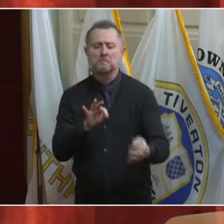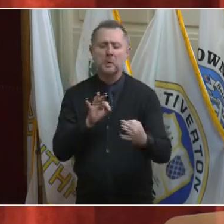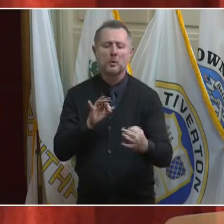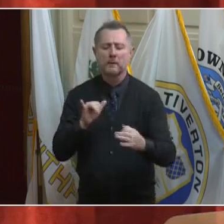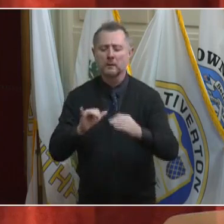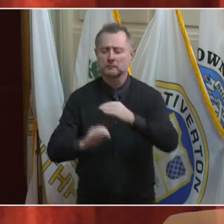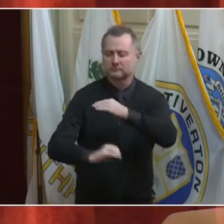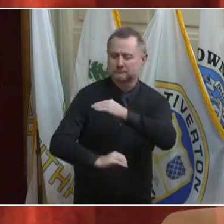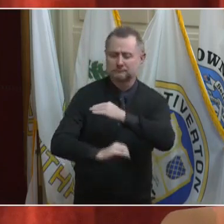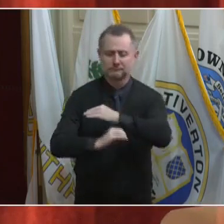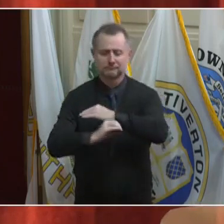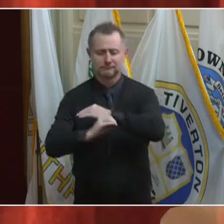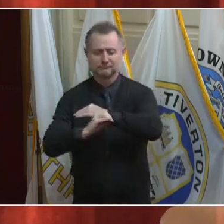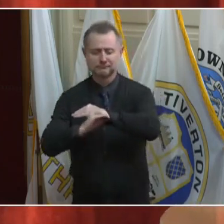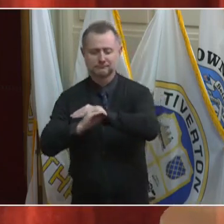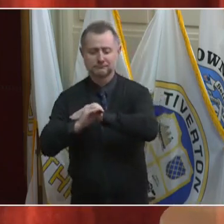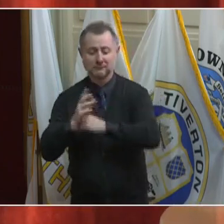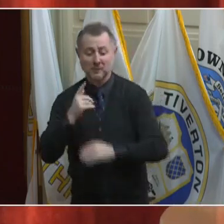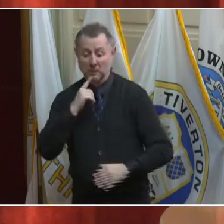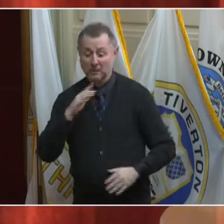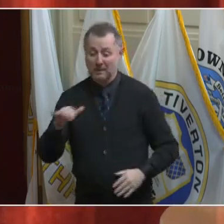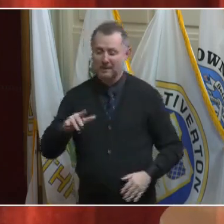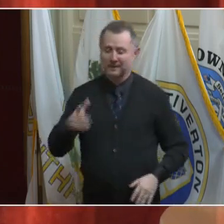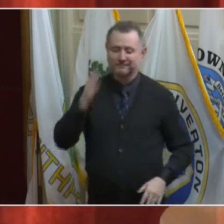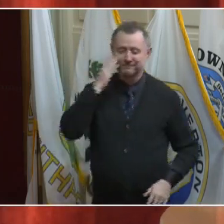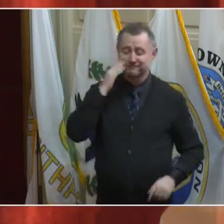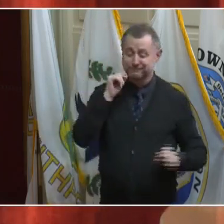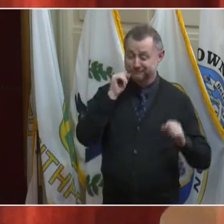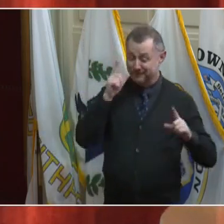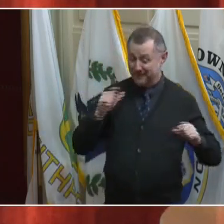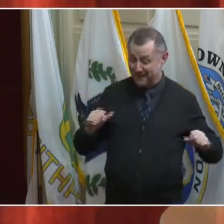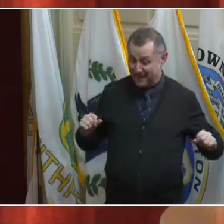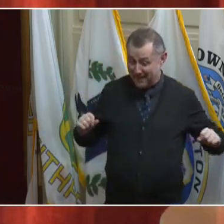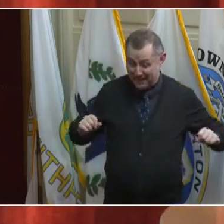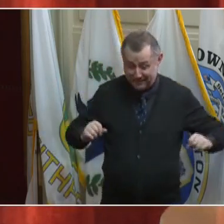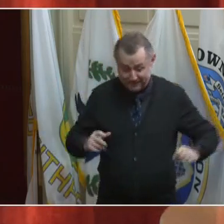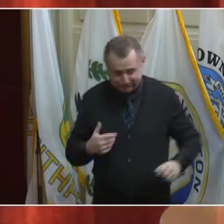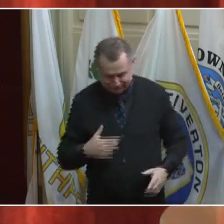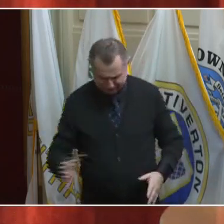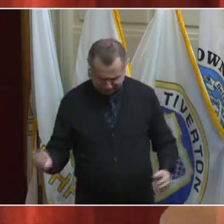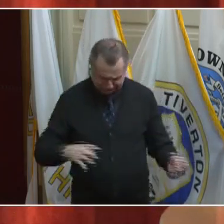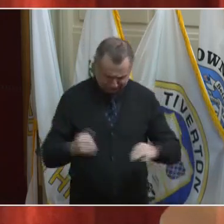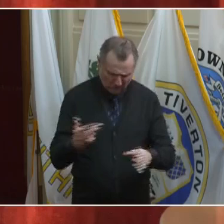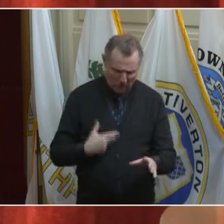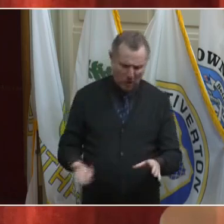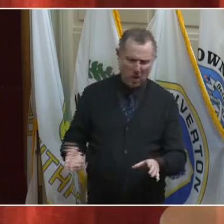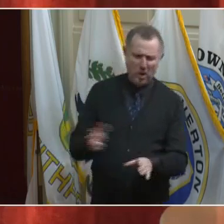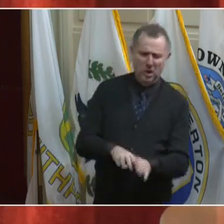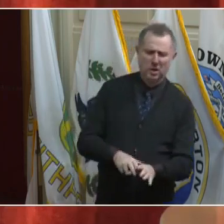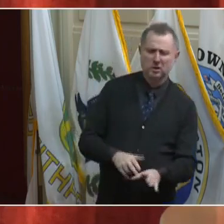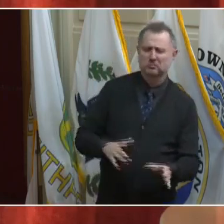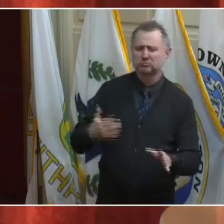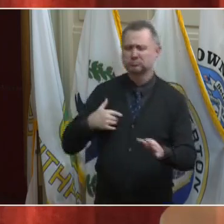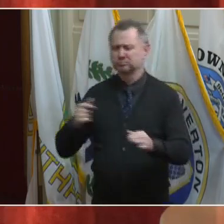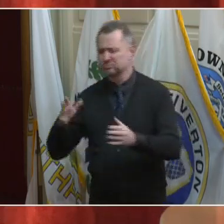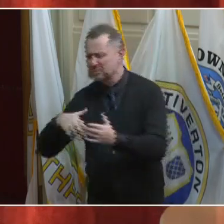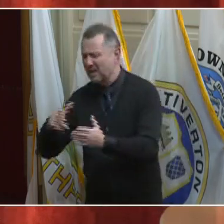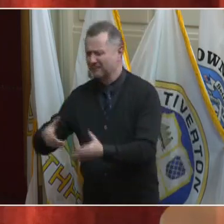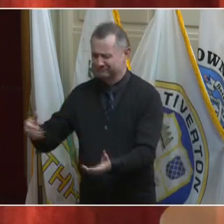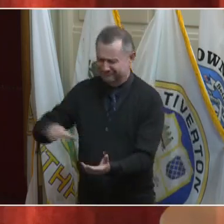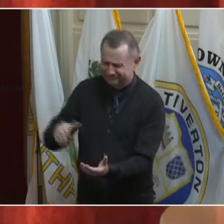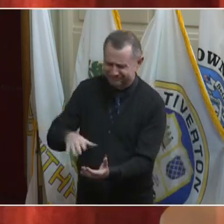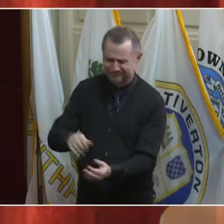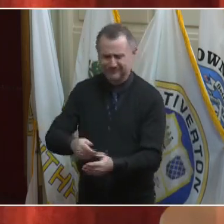He wakes up early in the morning, packs up his pickup truck with his canvas, his easel, his paints,